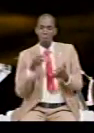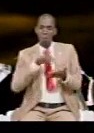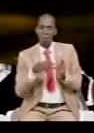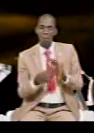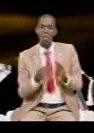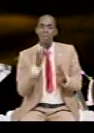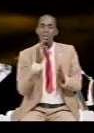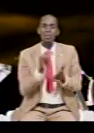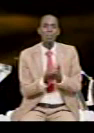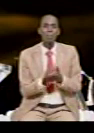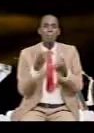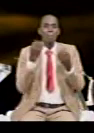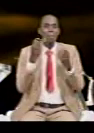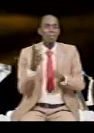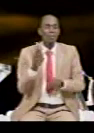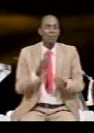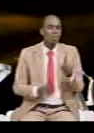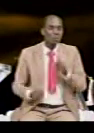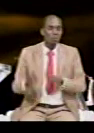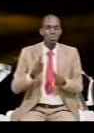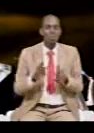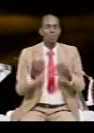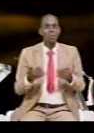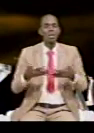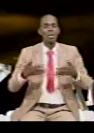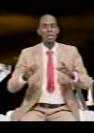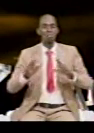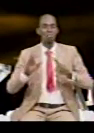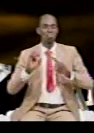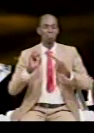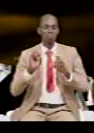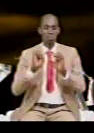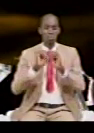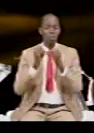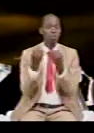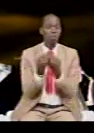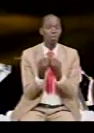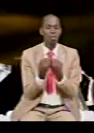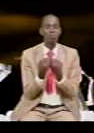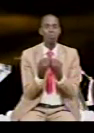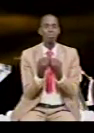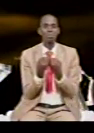many people, socially speaking, they accepted